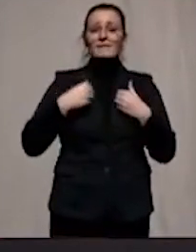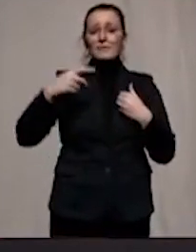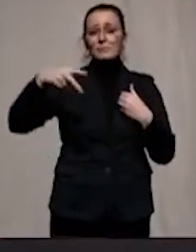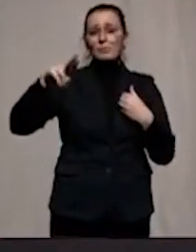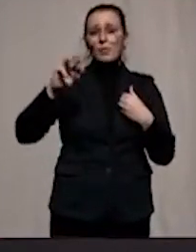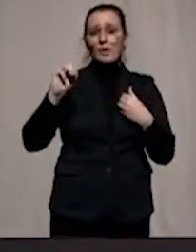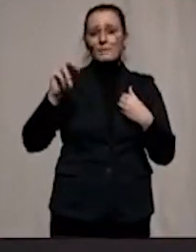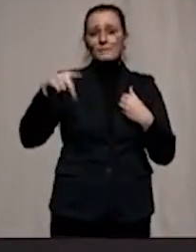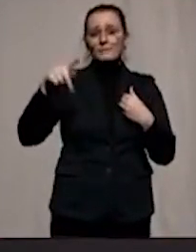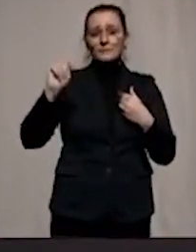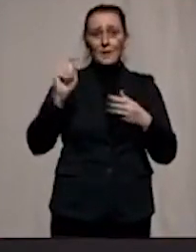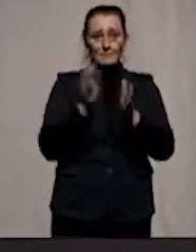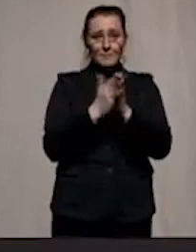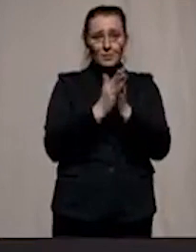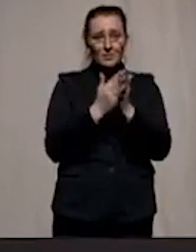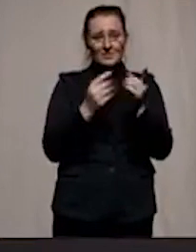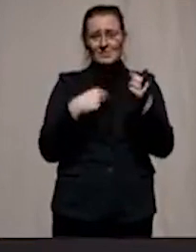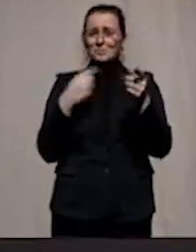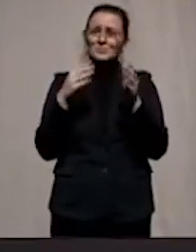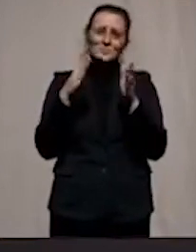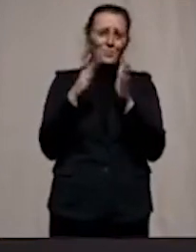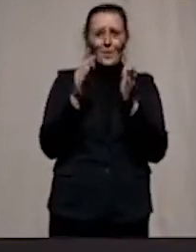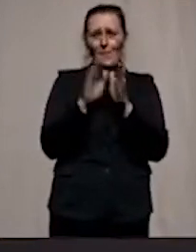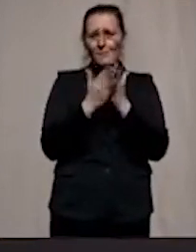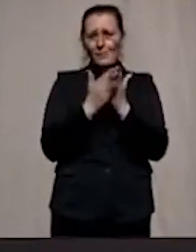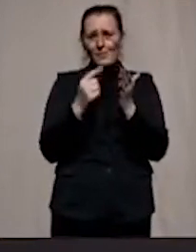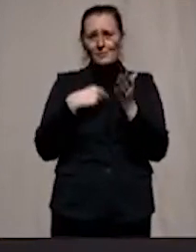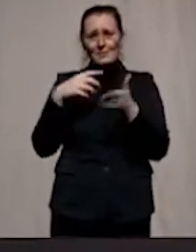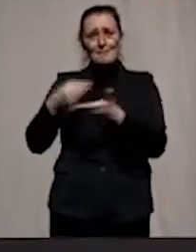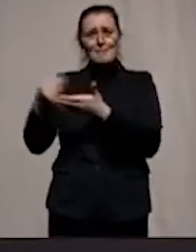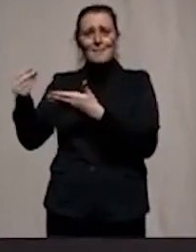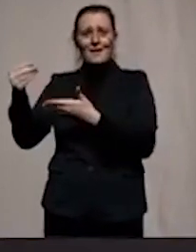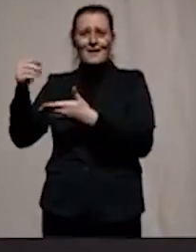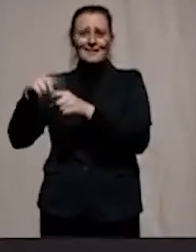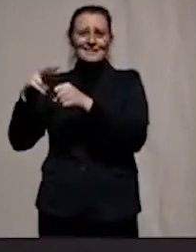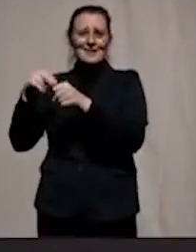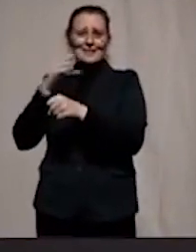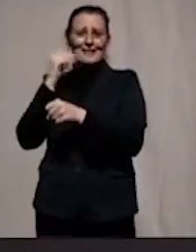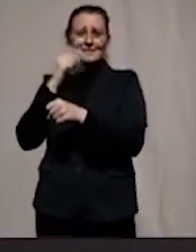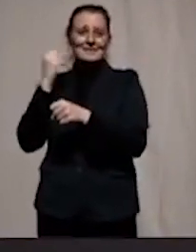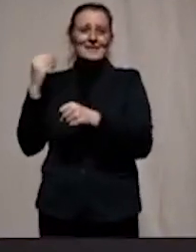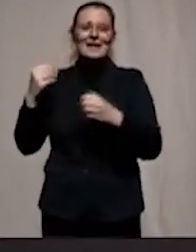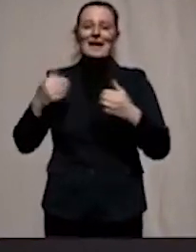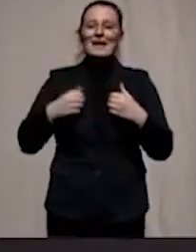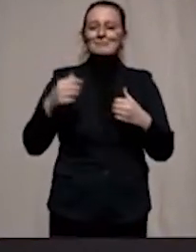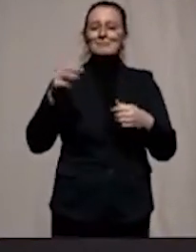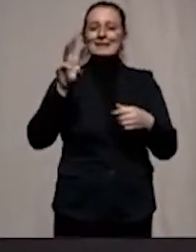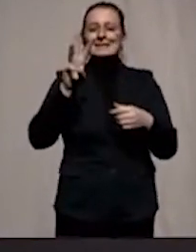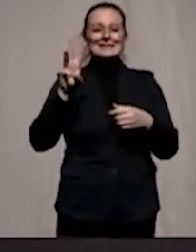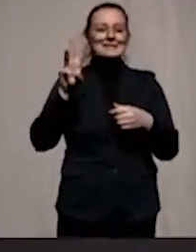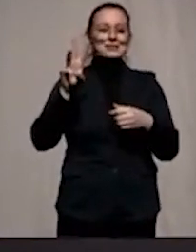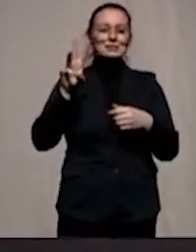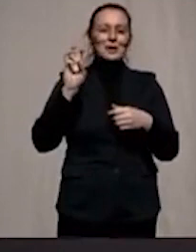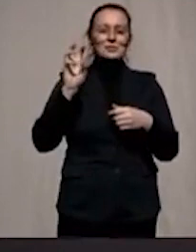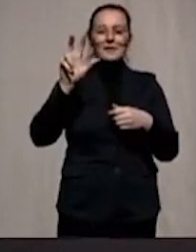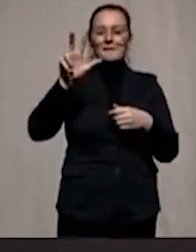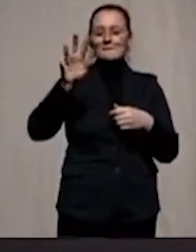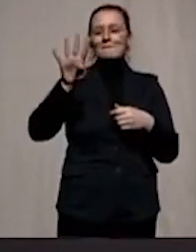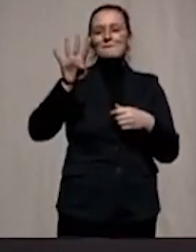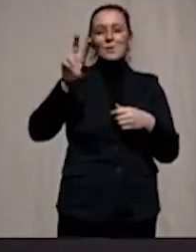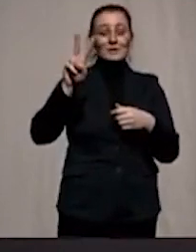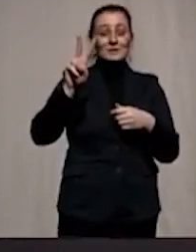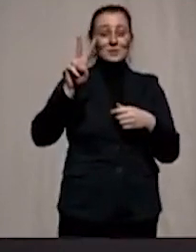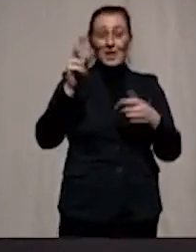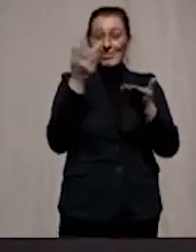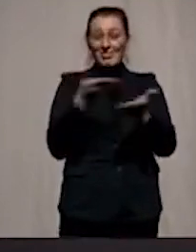at Bookmark, downtown Halifax. It's a tiny, tiny, tiny little book, and it's 642 tiny things to write about. So when I open it up, if I can't think of something to